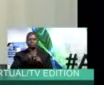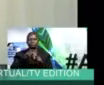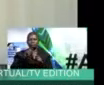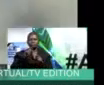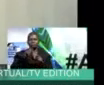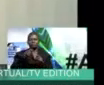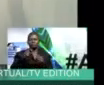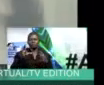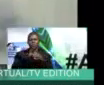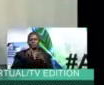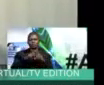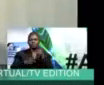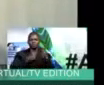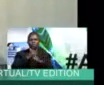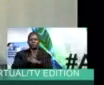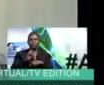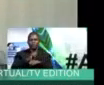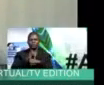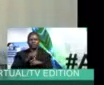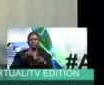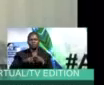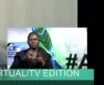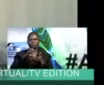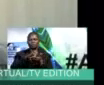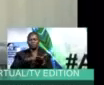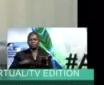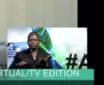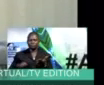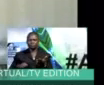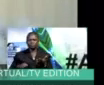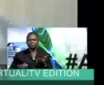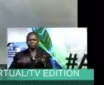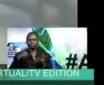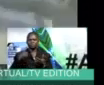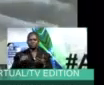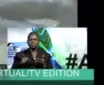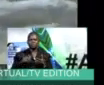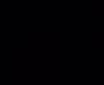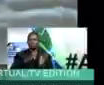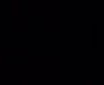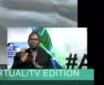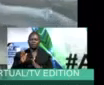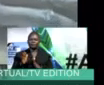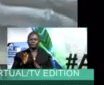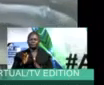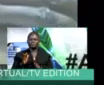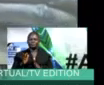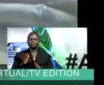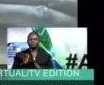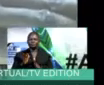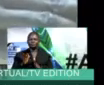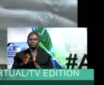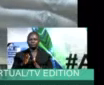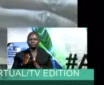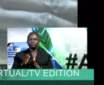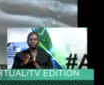Nigeria also subscribes to the global efforts to remove emissions. And the current plan